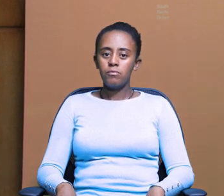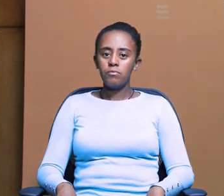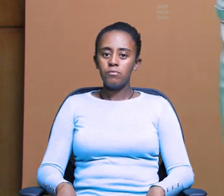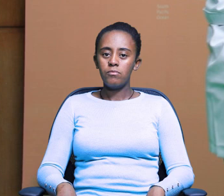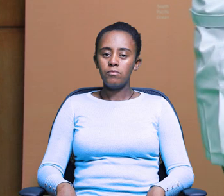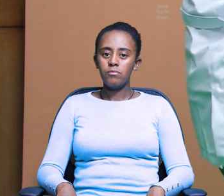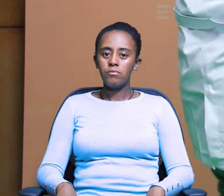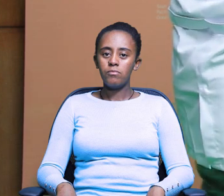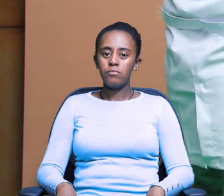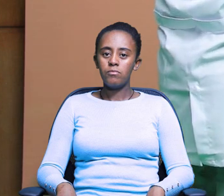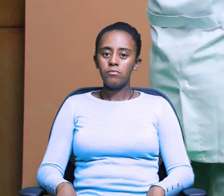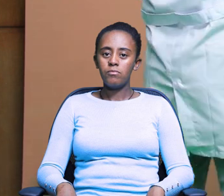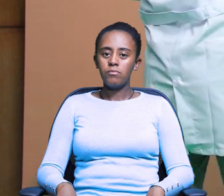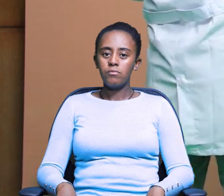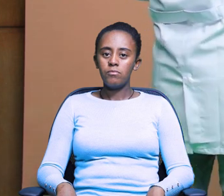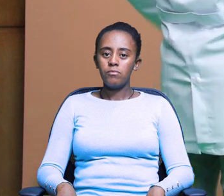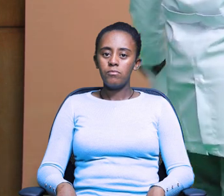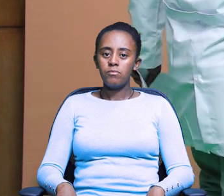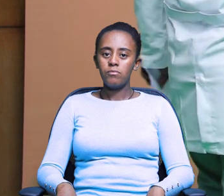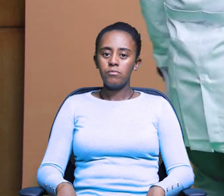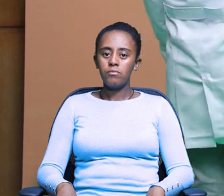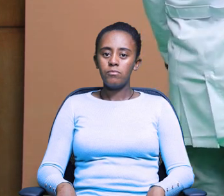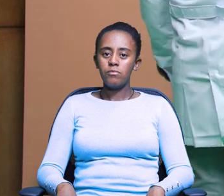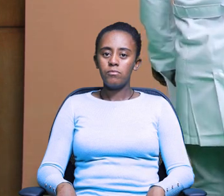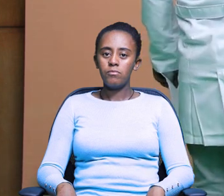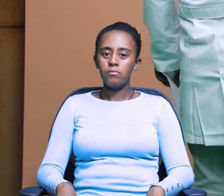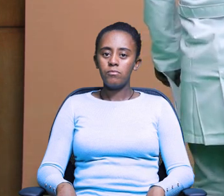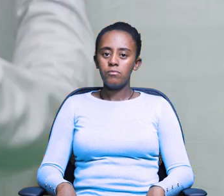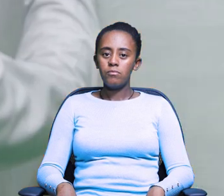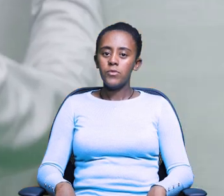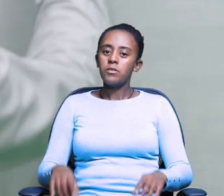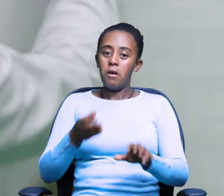Find the magnetic field strengths at the center of solenoid